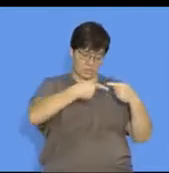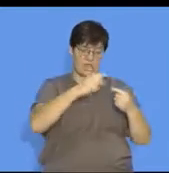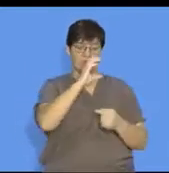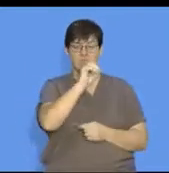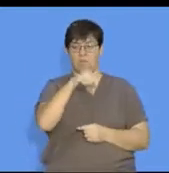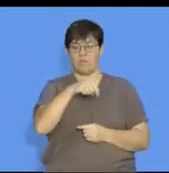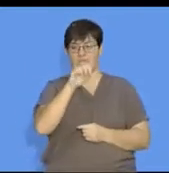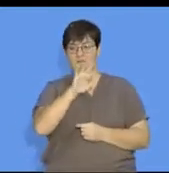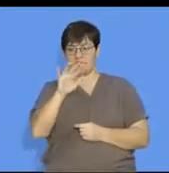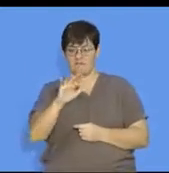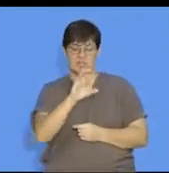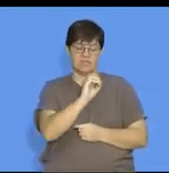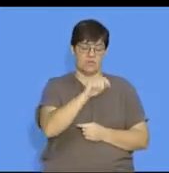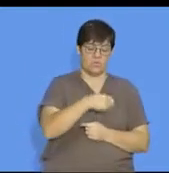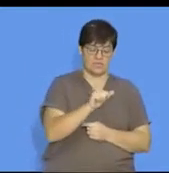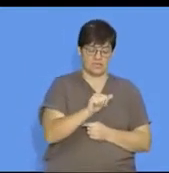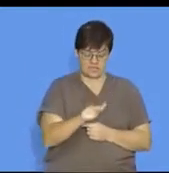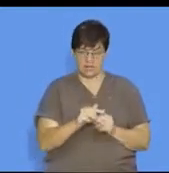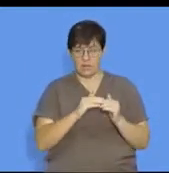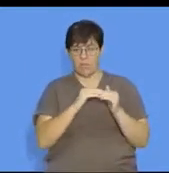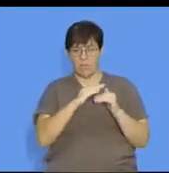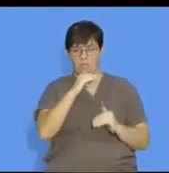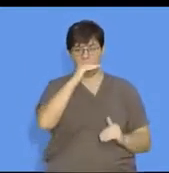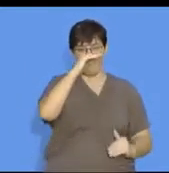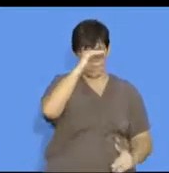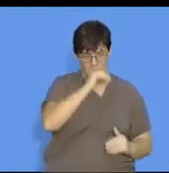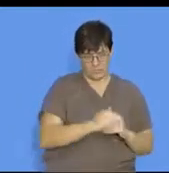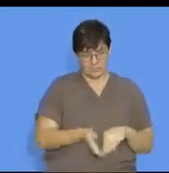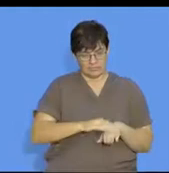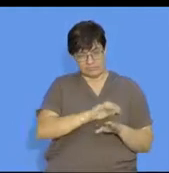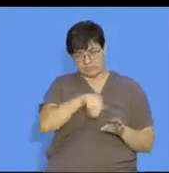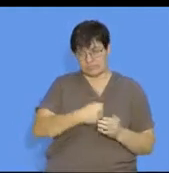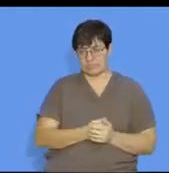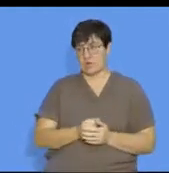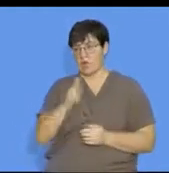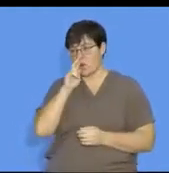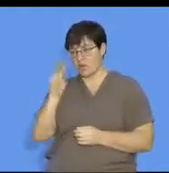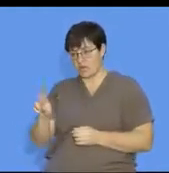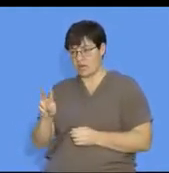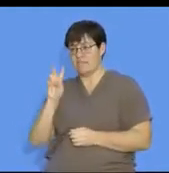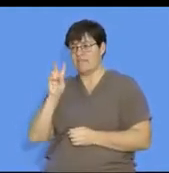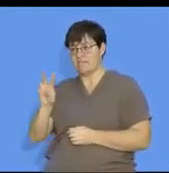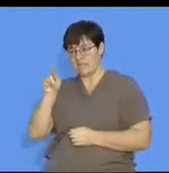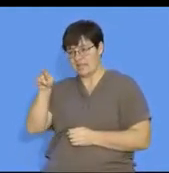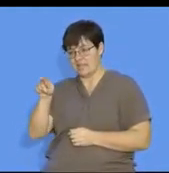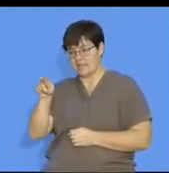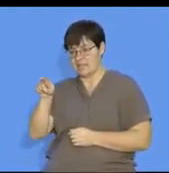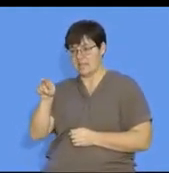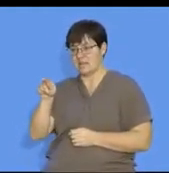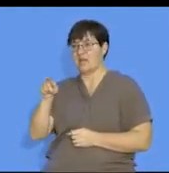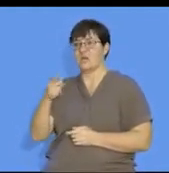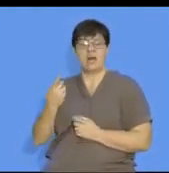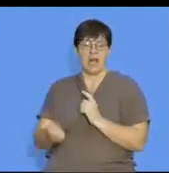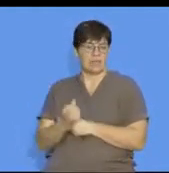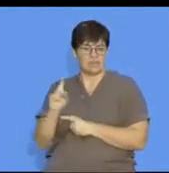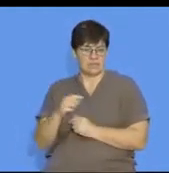and we close the switch, while we adjust the resistance, the amount of current got higher and higher. Pay attention again to the